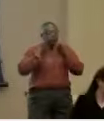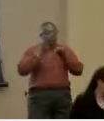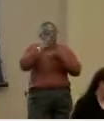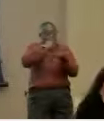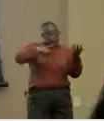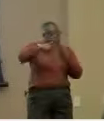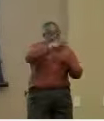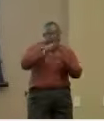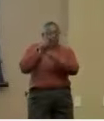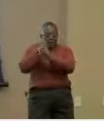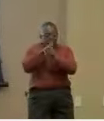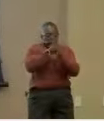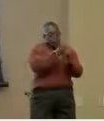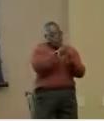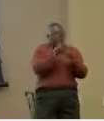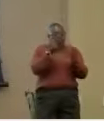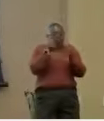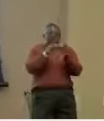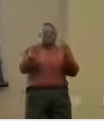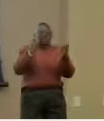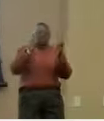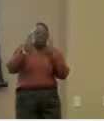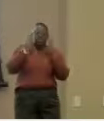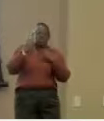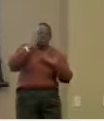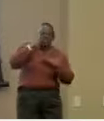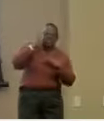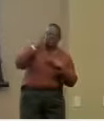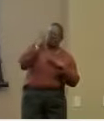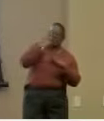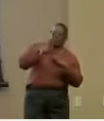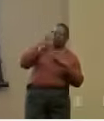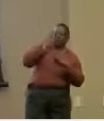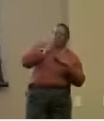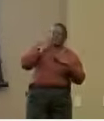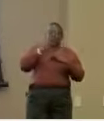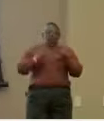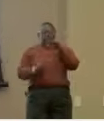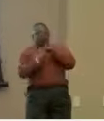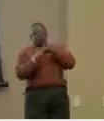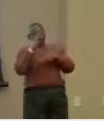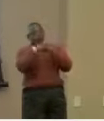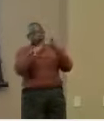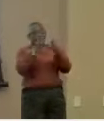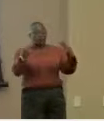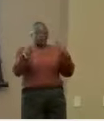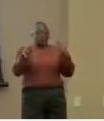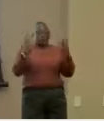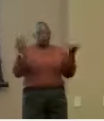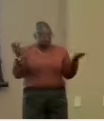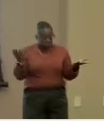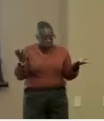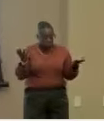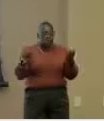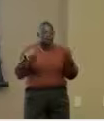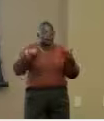Anytime we have a visible skin condition, it impacts how we show up for ourselves and show up in the world. We have